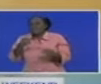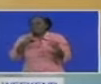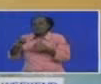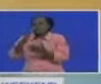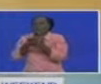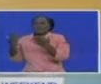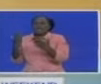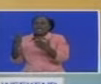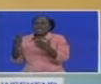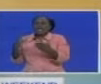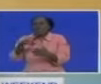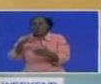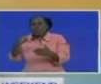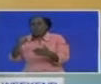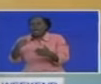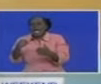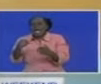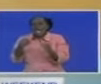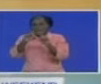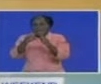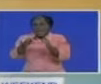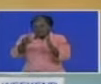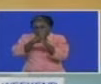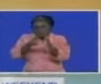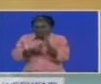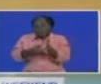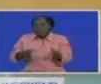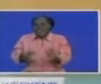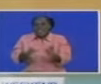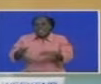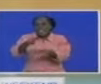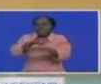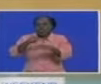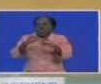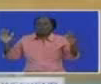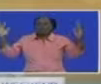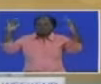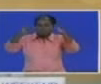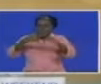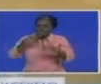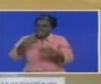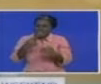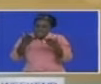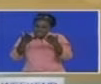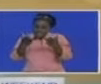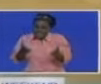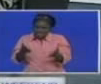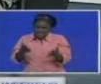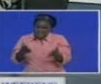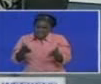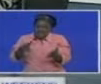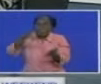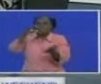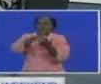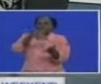us go in a structured way in which we offer national forum conference, in which we say that this is therefore our